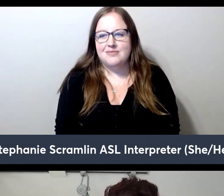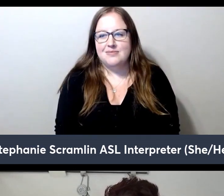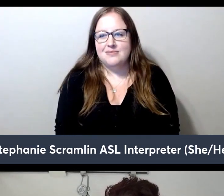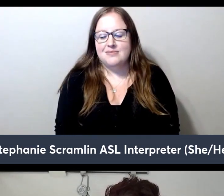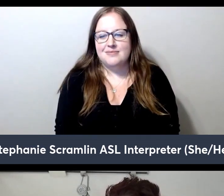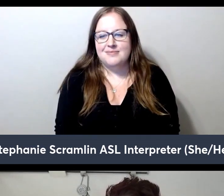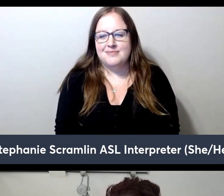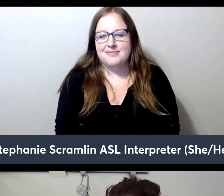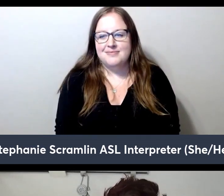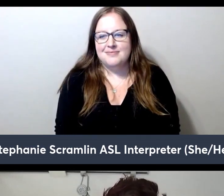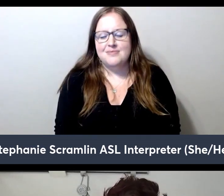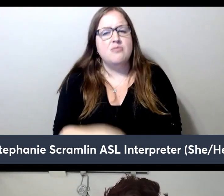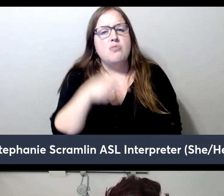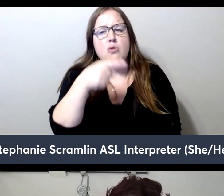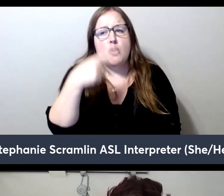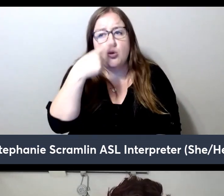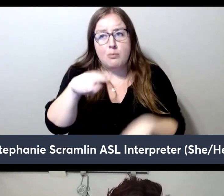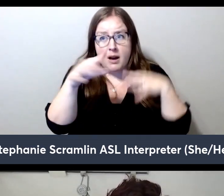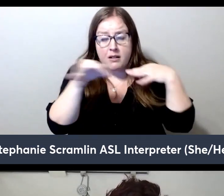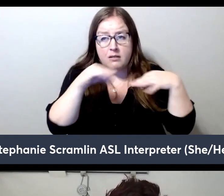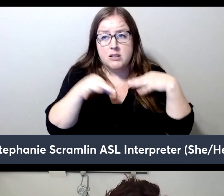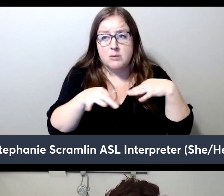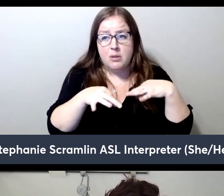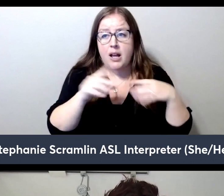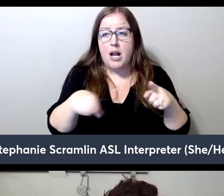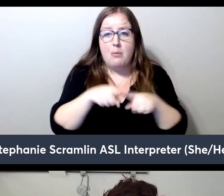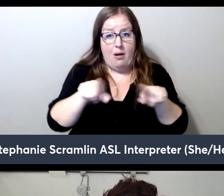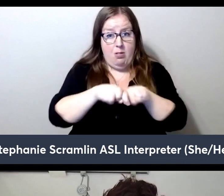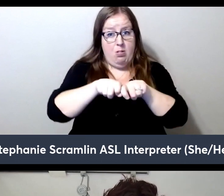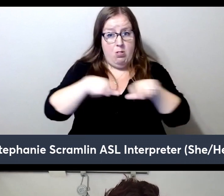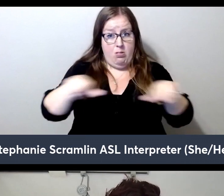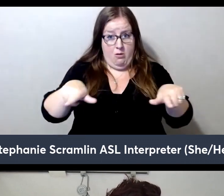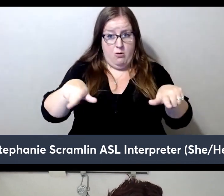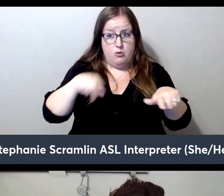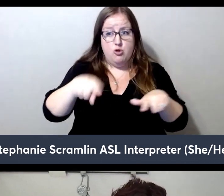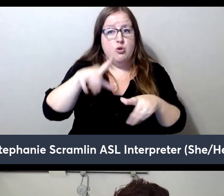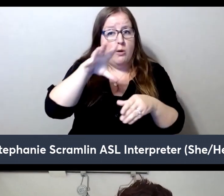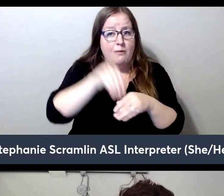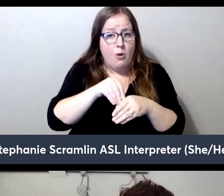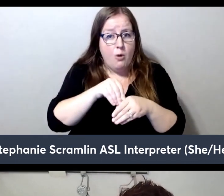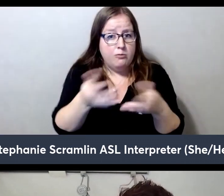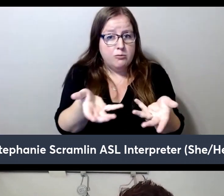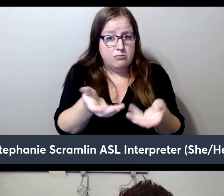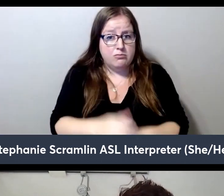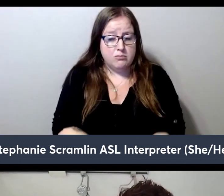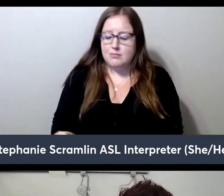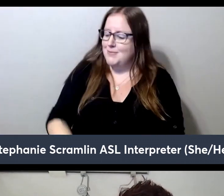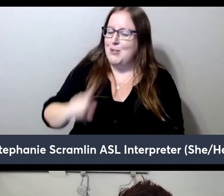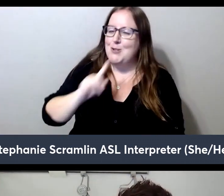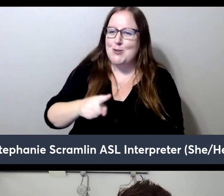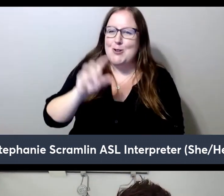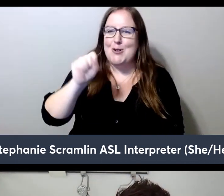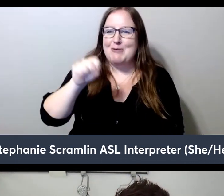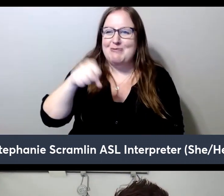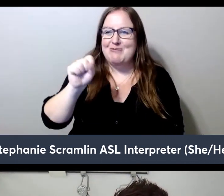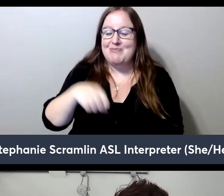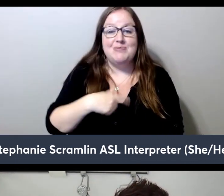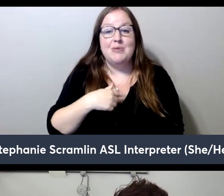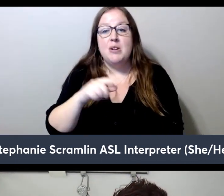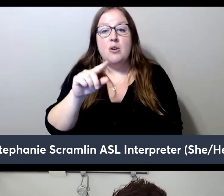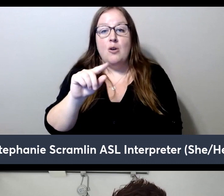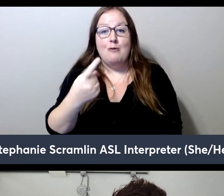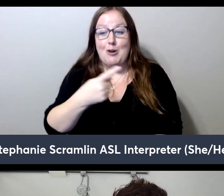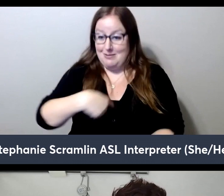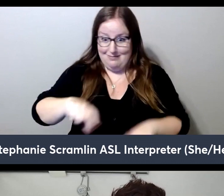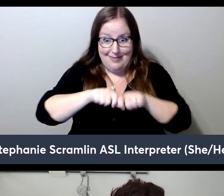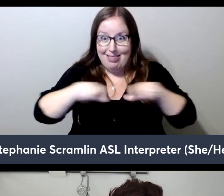So can you tell us a little bit about the launch that you are talking about today? Absolutely. So, firstly, we've